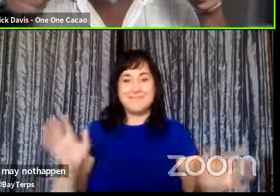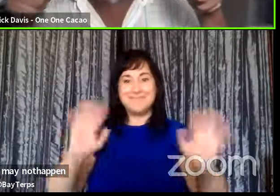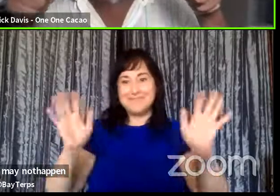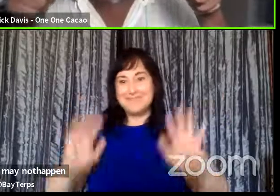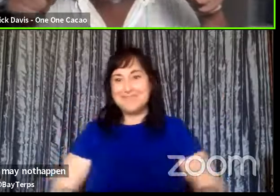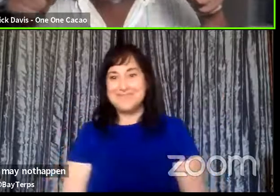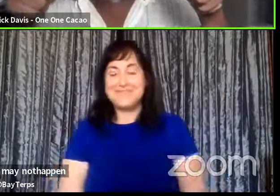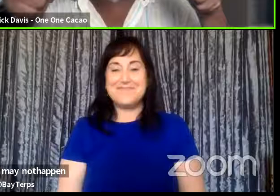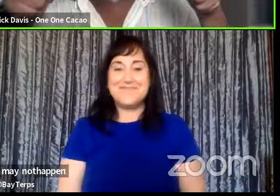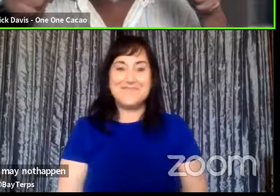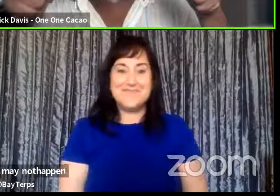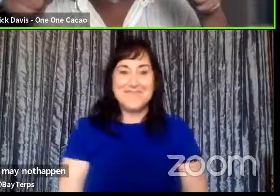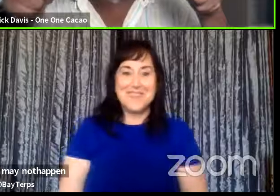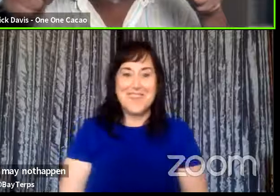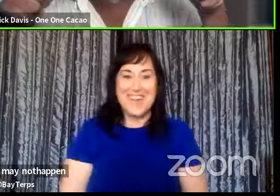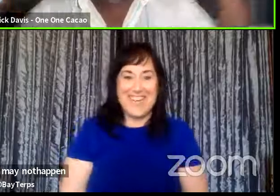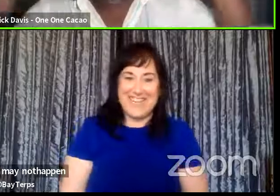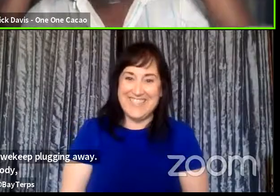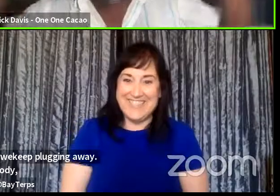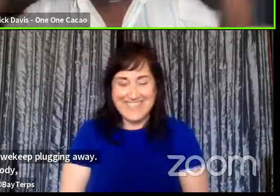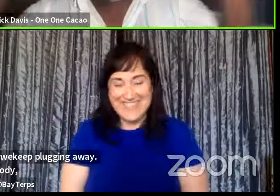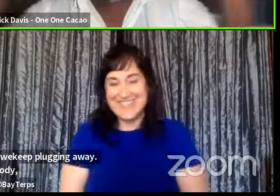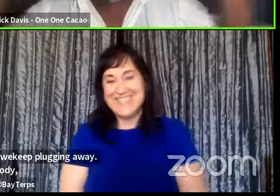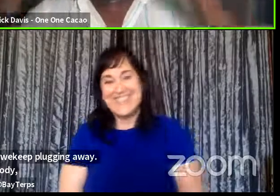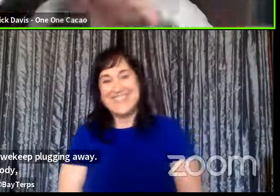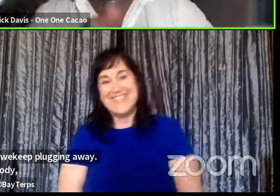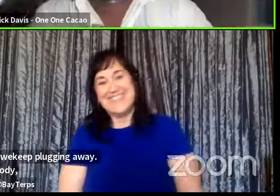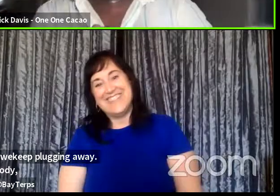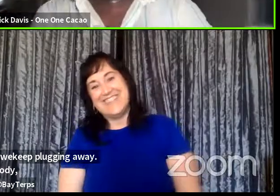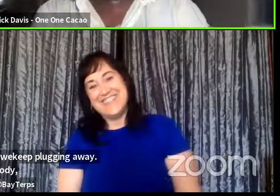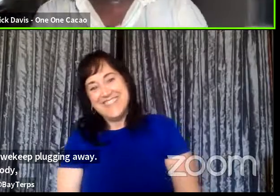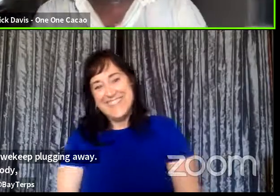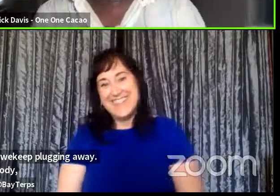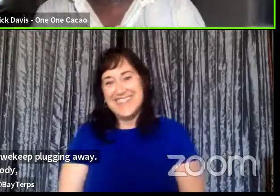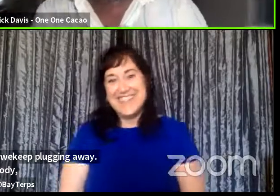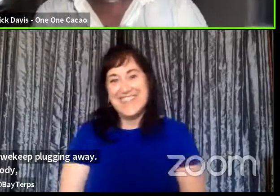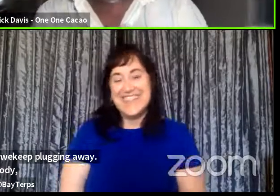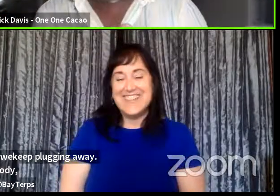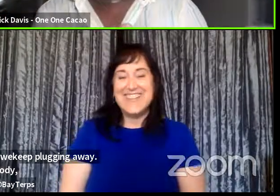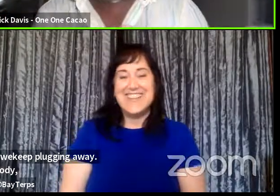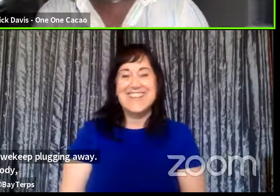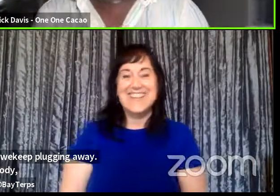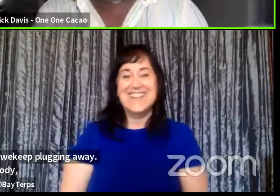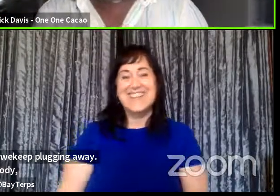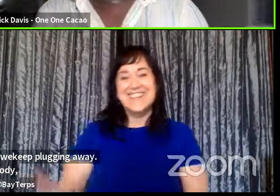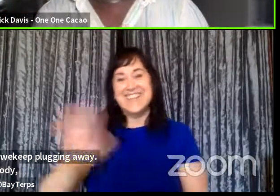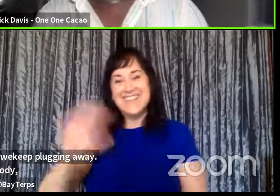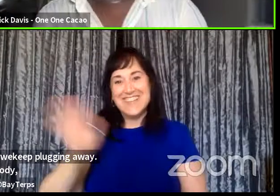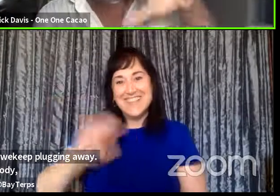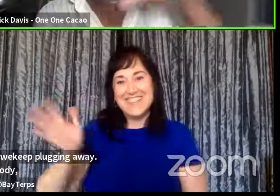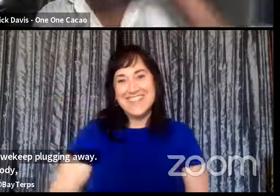next time. Beth, you're a star. Take care, everybody. Thank you. Bye.